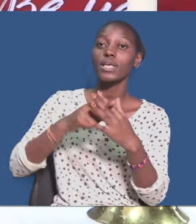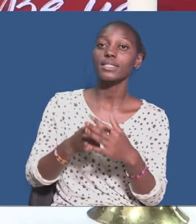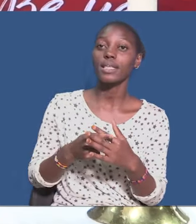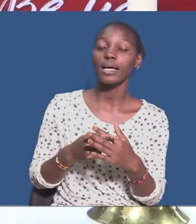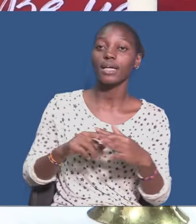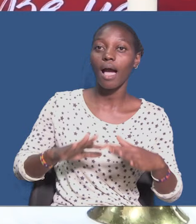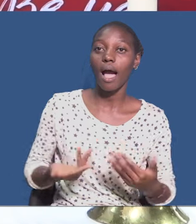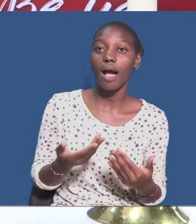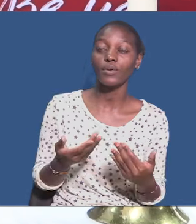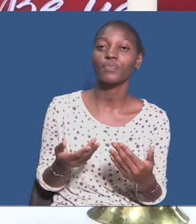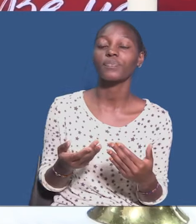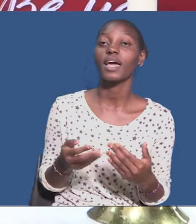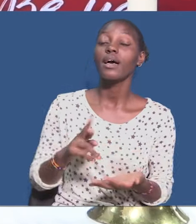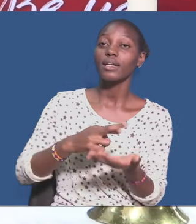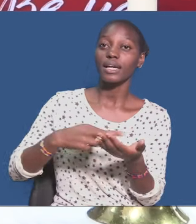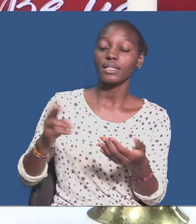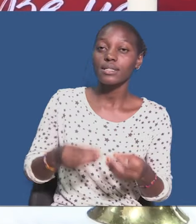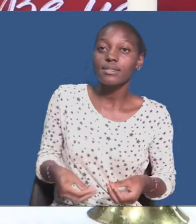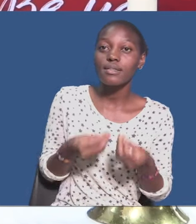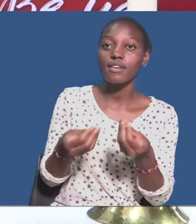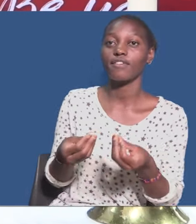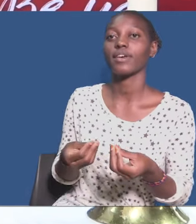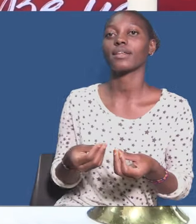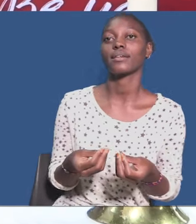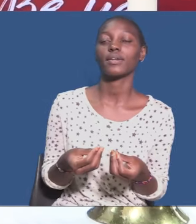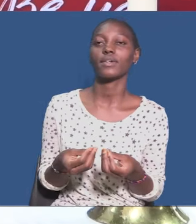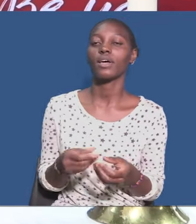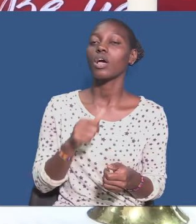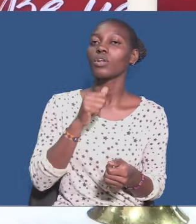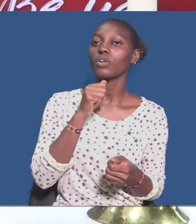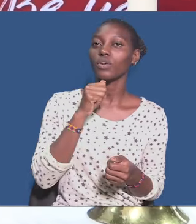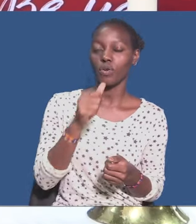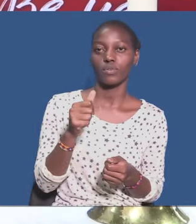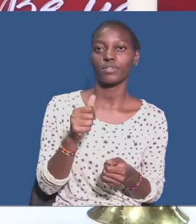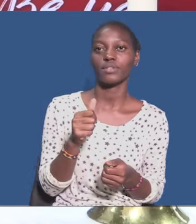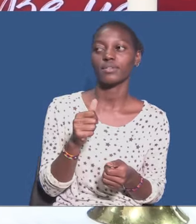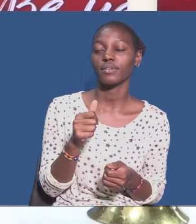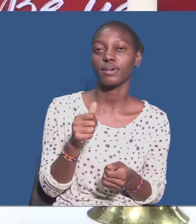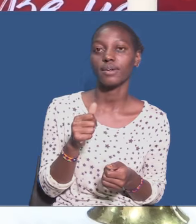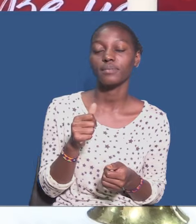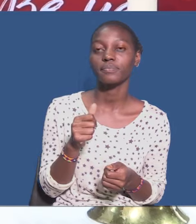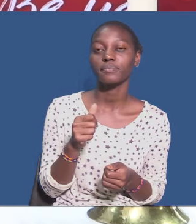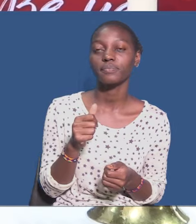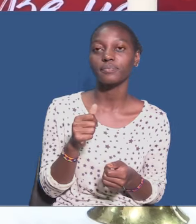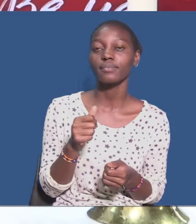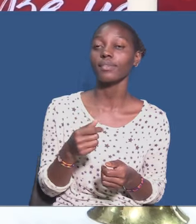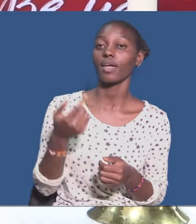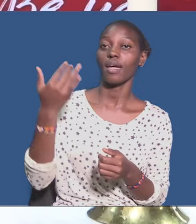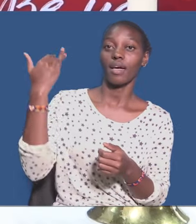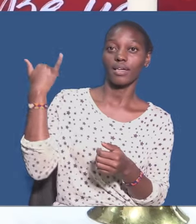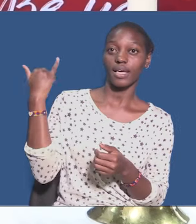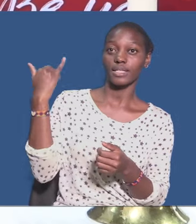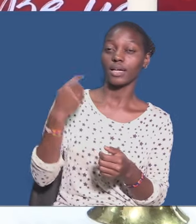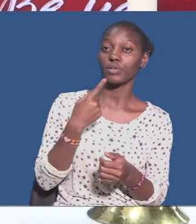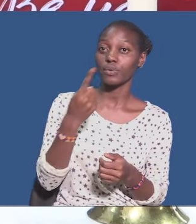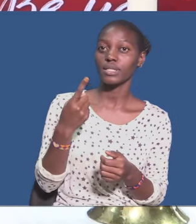that righteousness is granted, not earned. And then yesterday we said